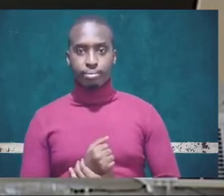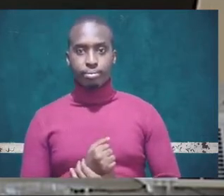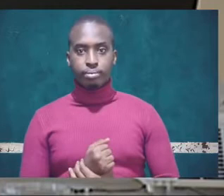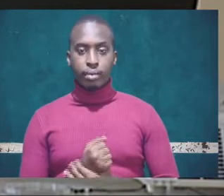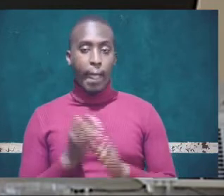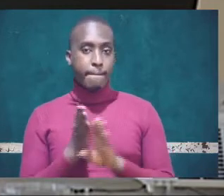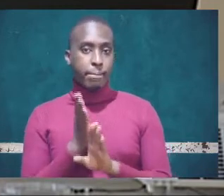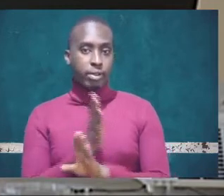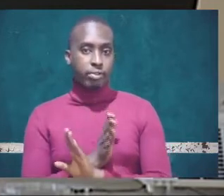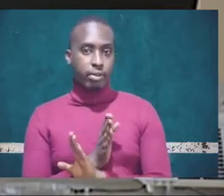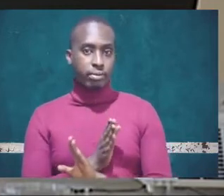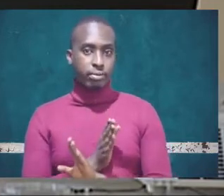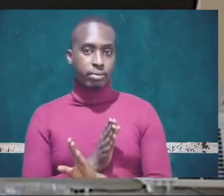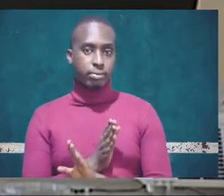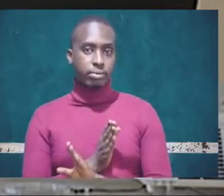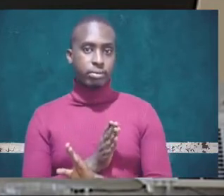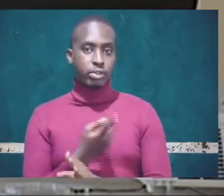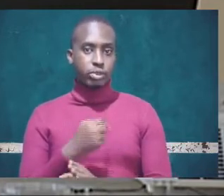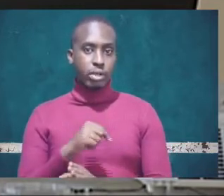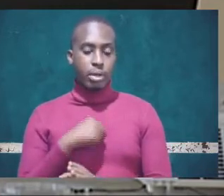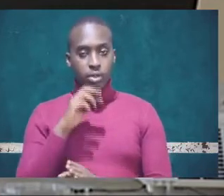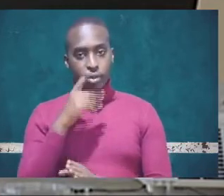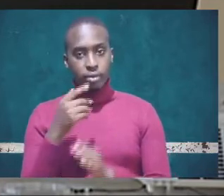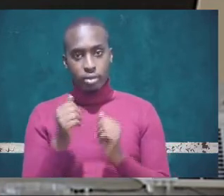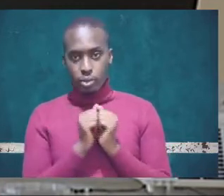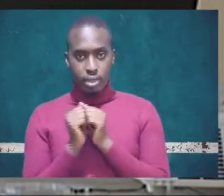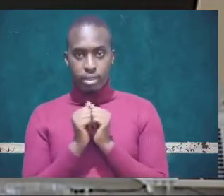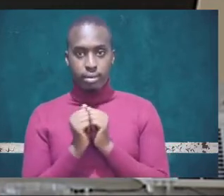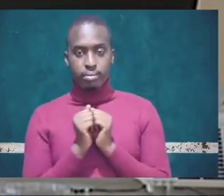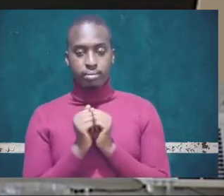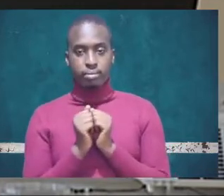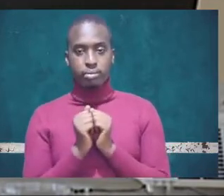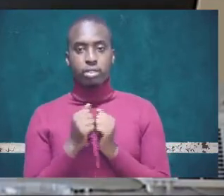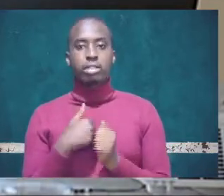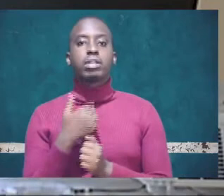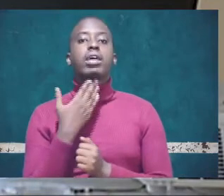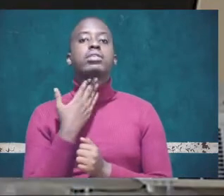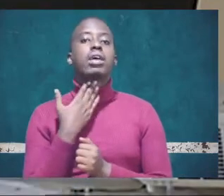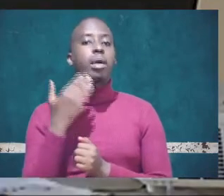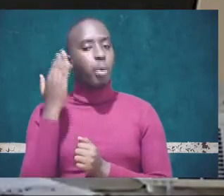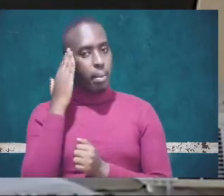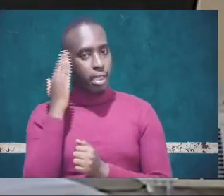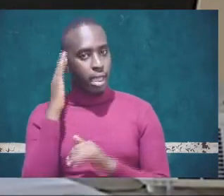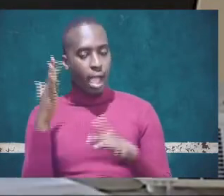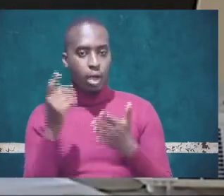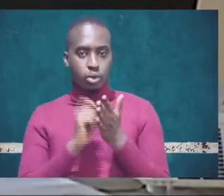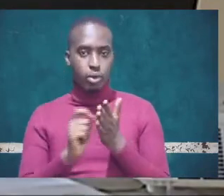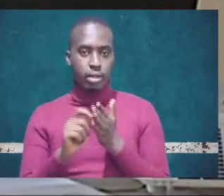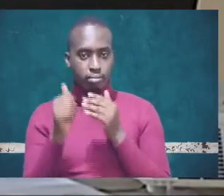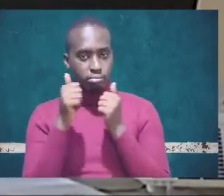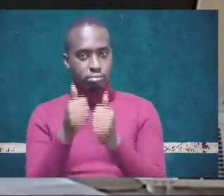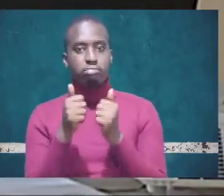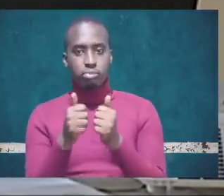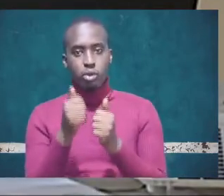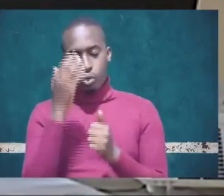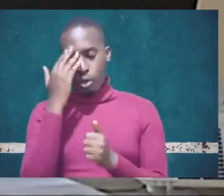So before we solve it together, I want you to know how to write it very well so that you may